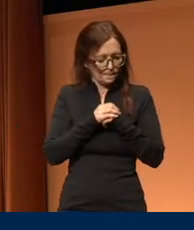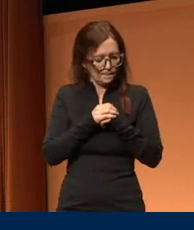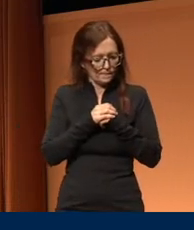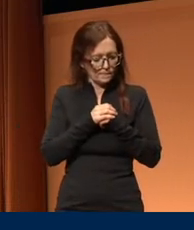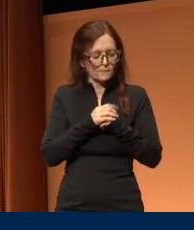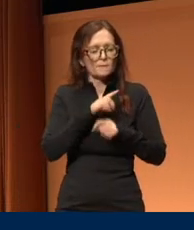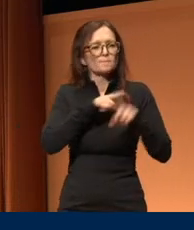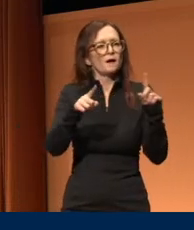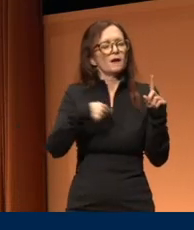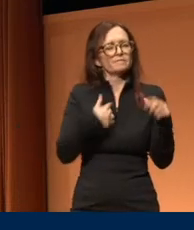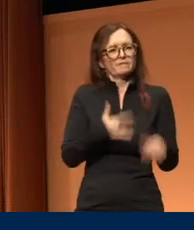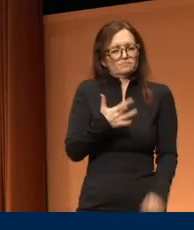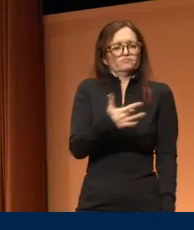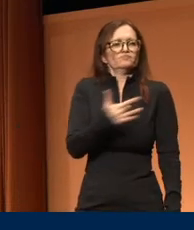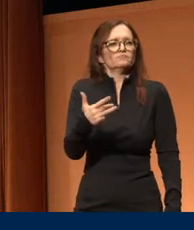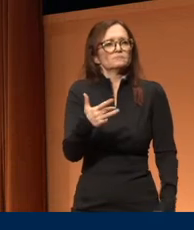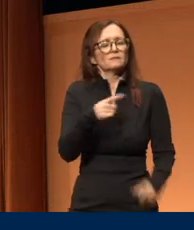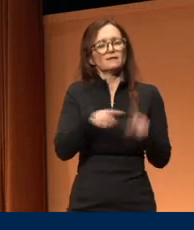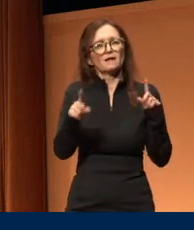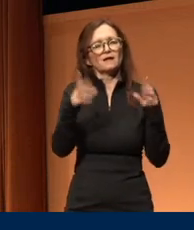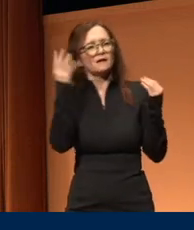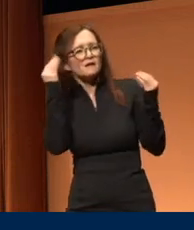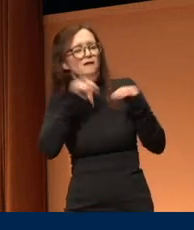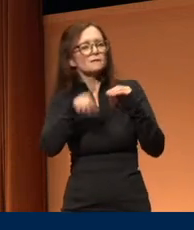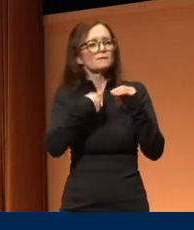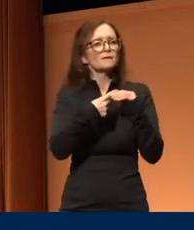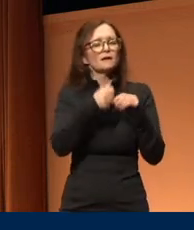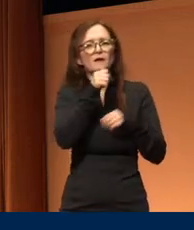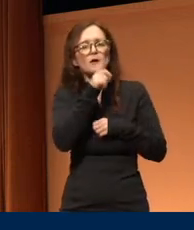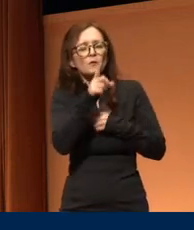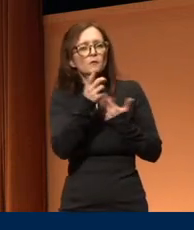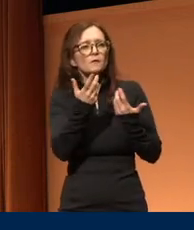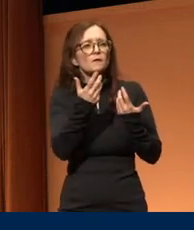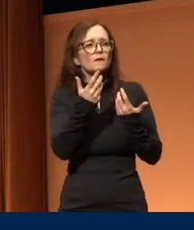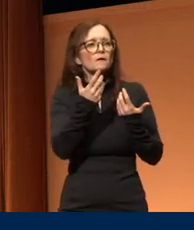what strikes me now is that this deliberation would probably not work